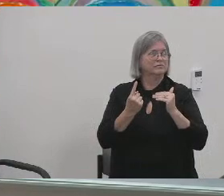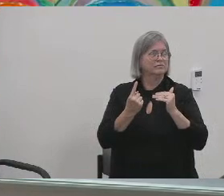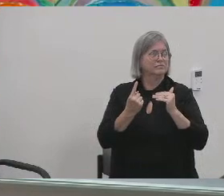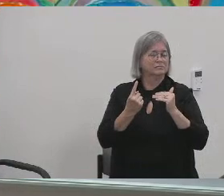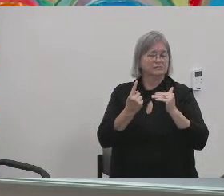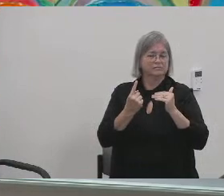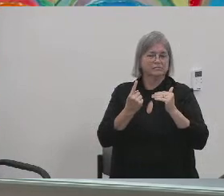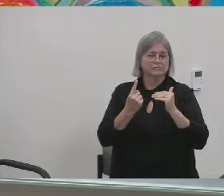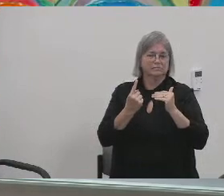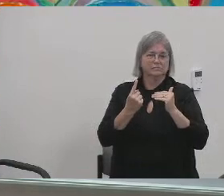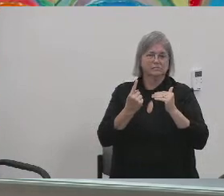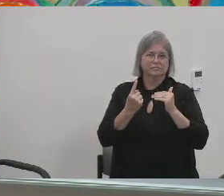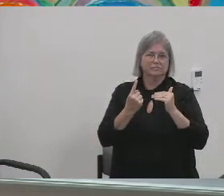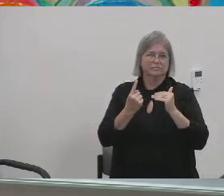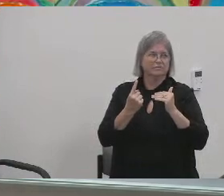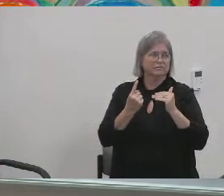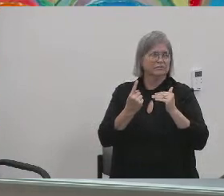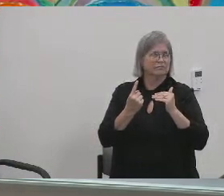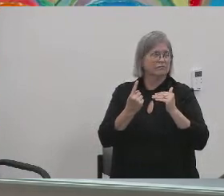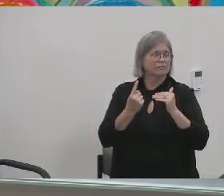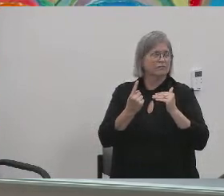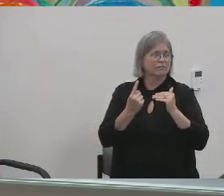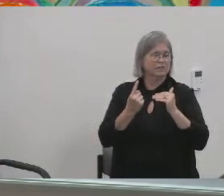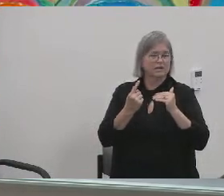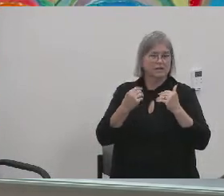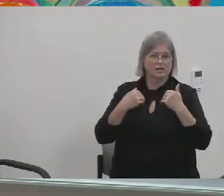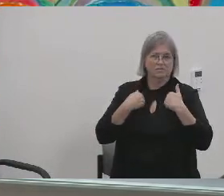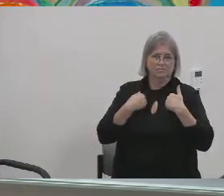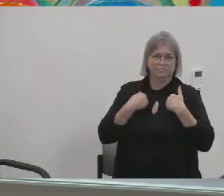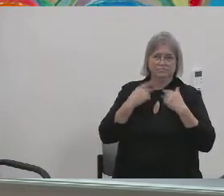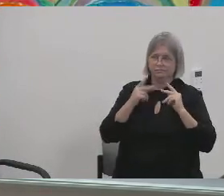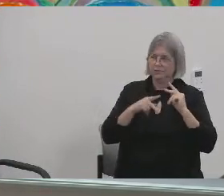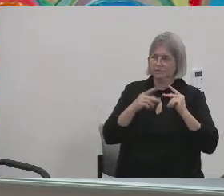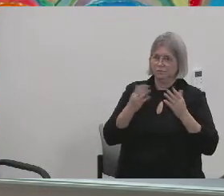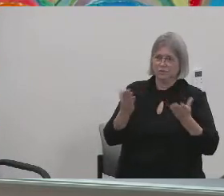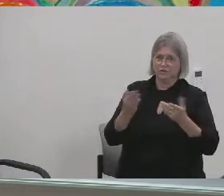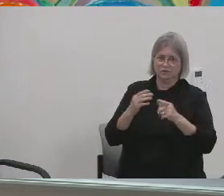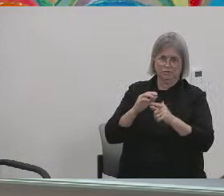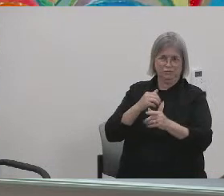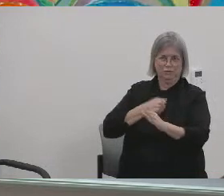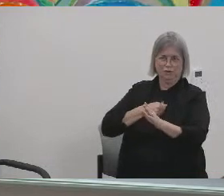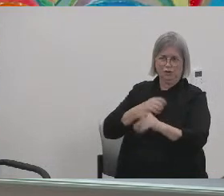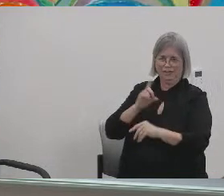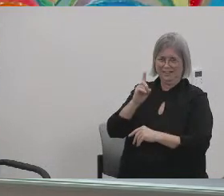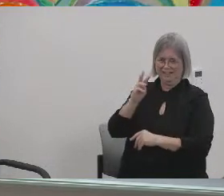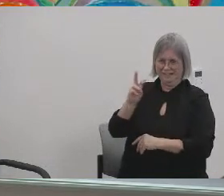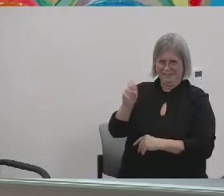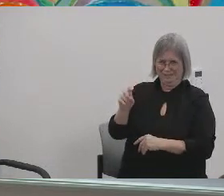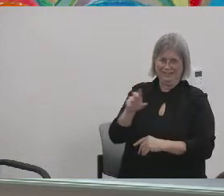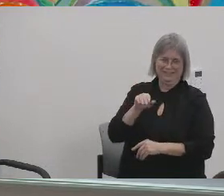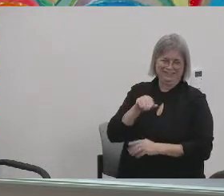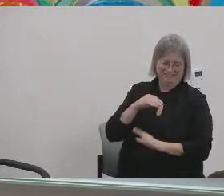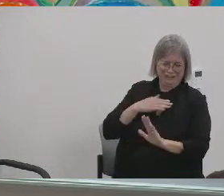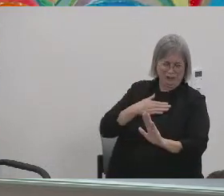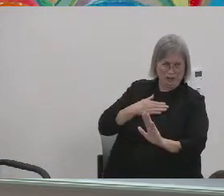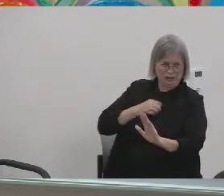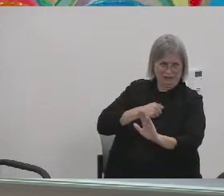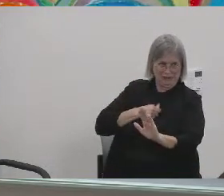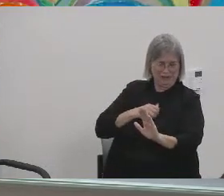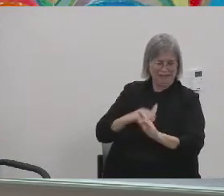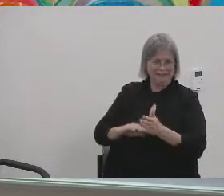means we have people who are with us now. In fact, one of them's here. Sorry, David, I know you would never want me to point you out, but